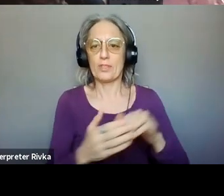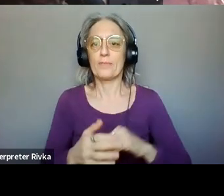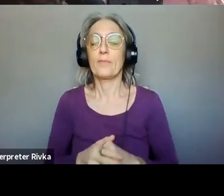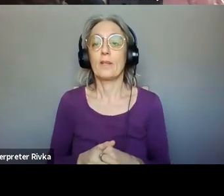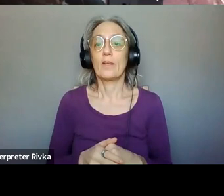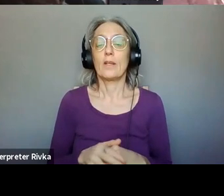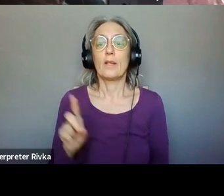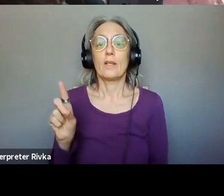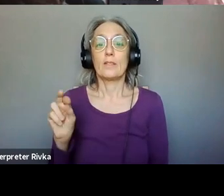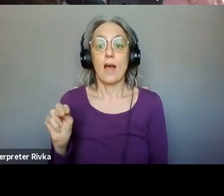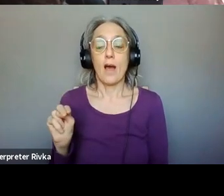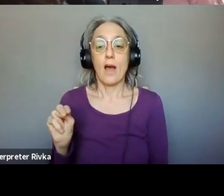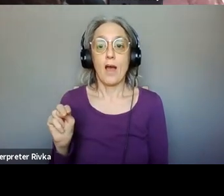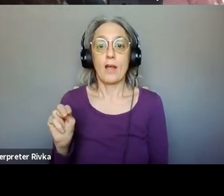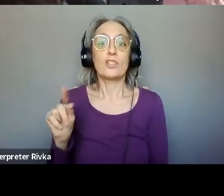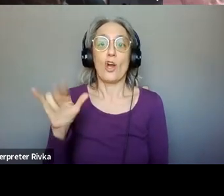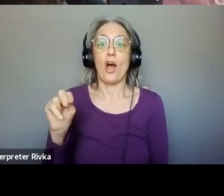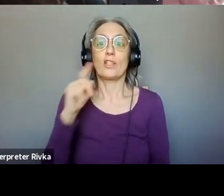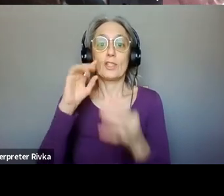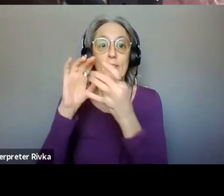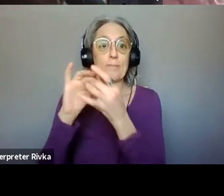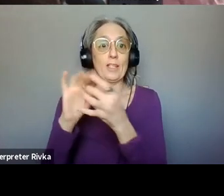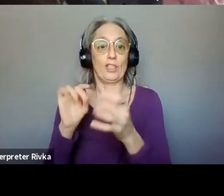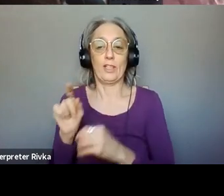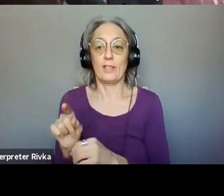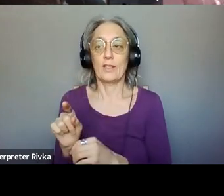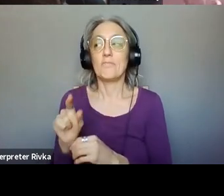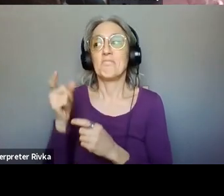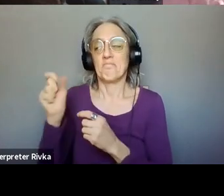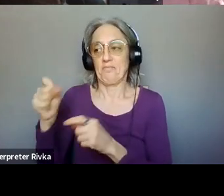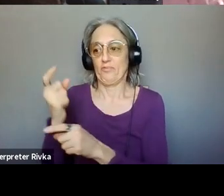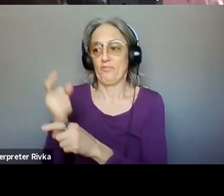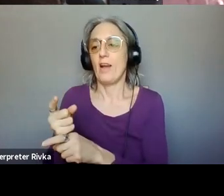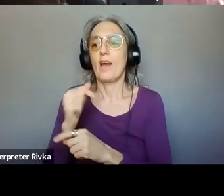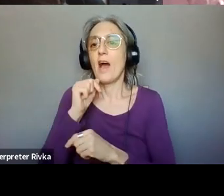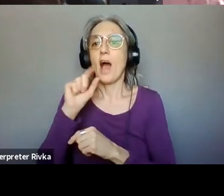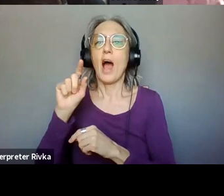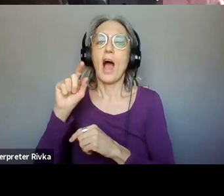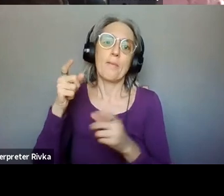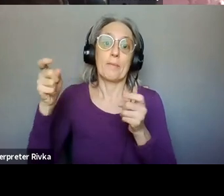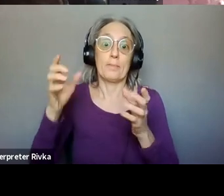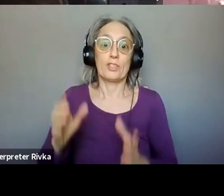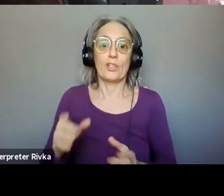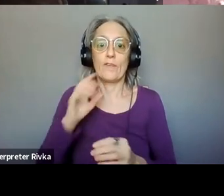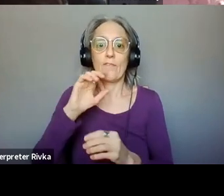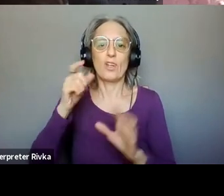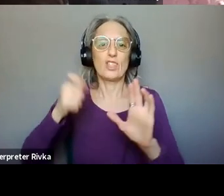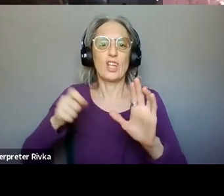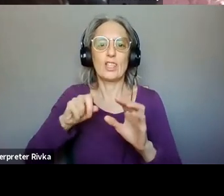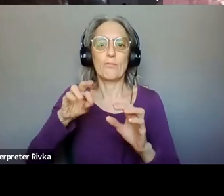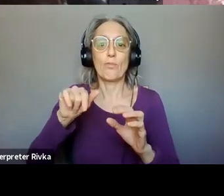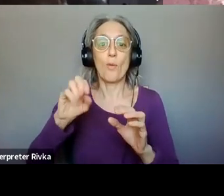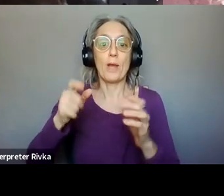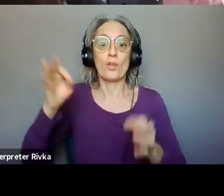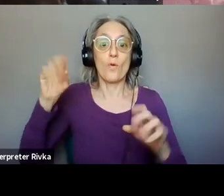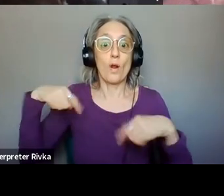mentioned, I'm not only the administrative judge of the probate court for over 30 years. I'm the only judge there. So